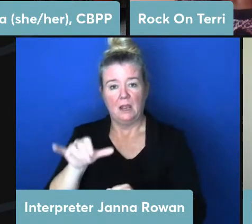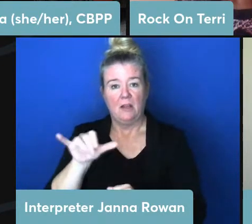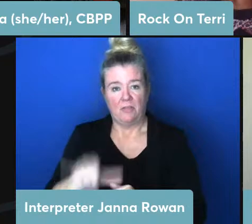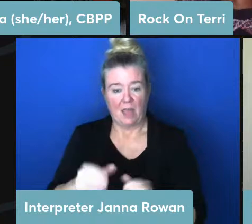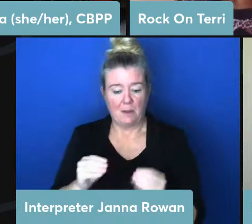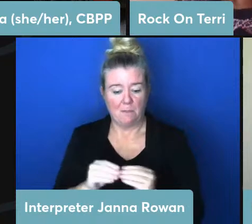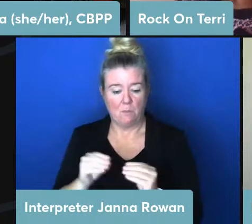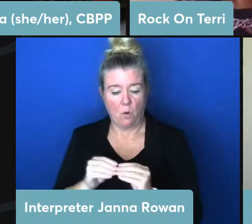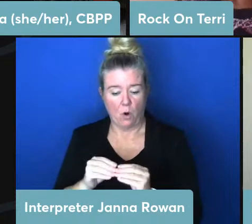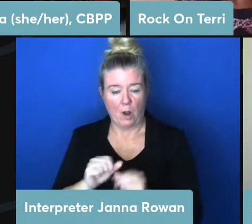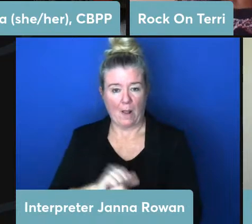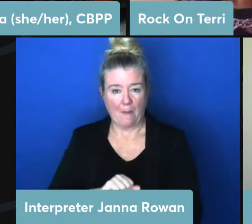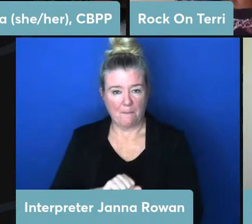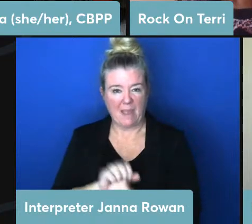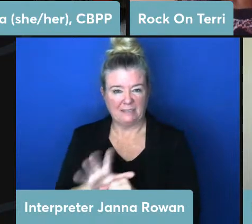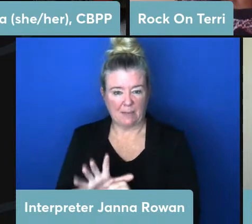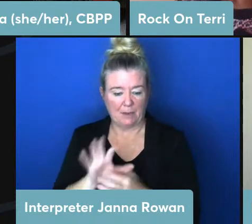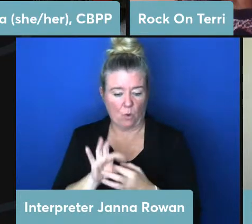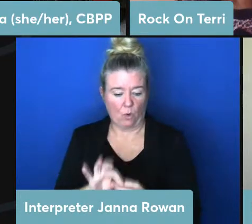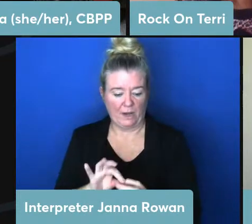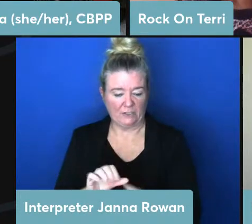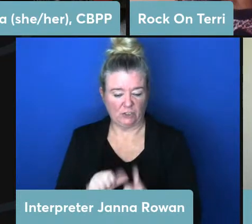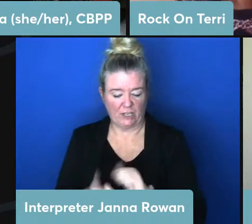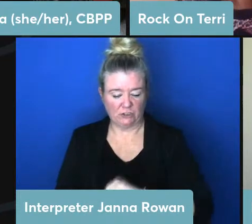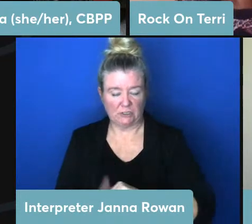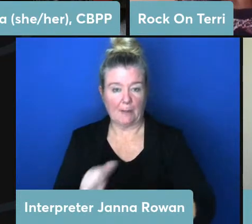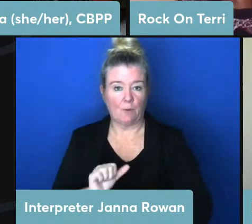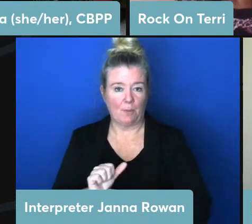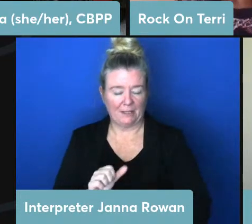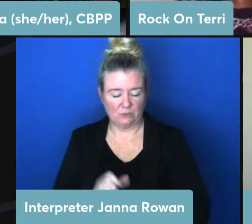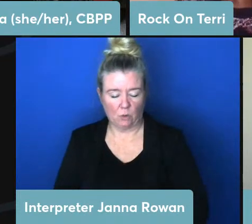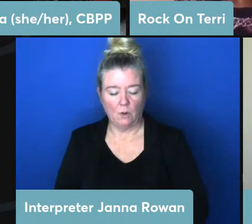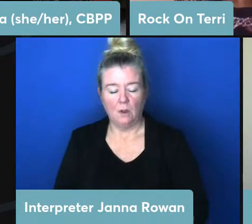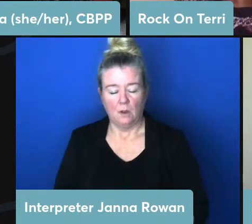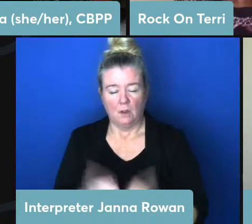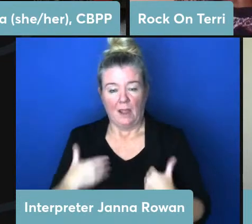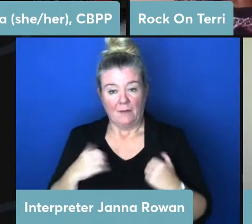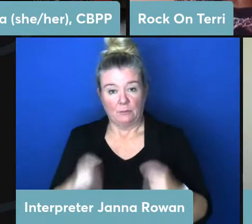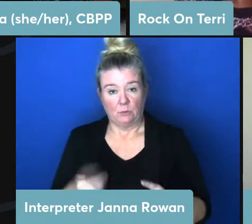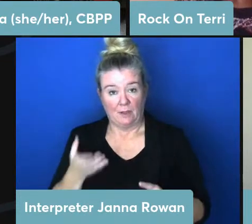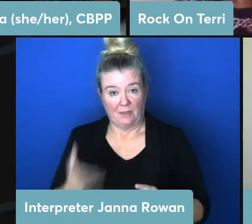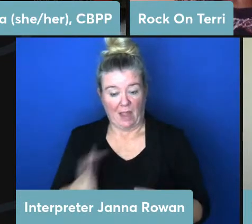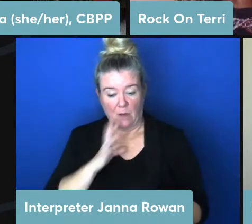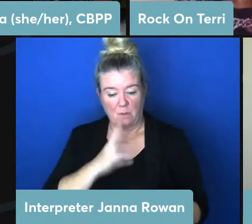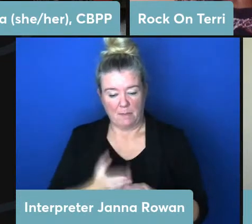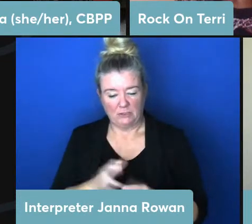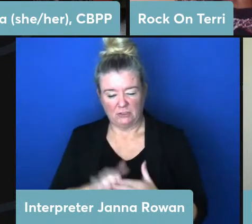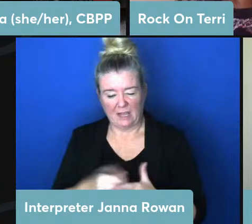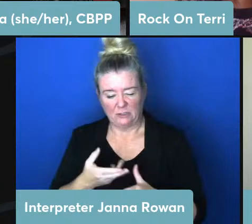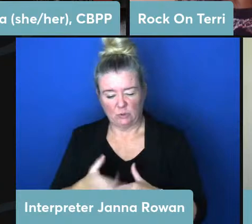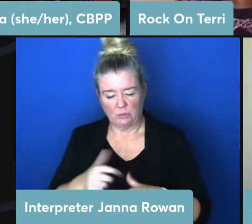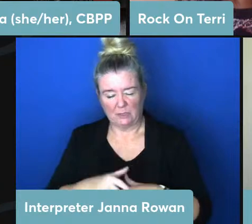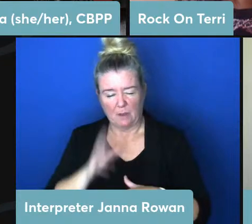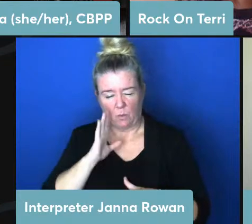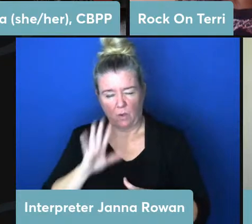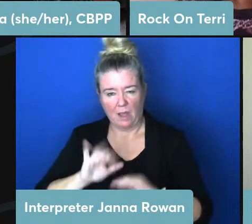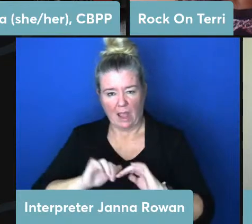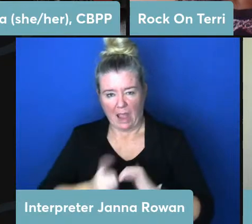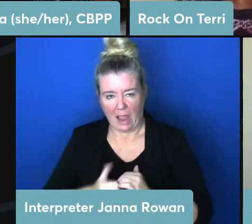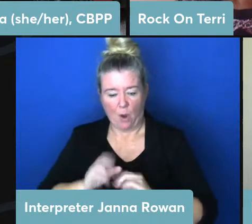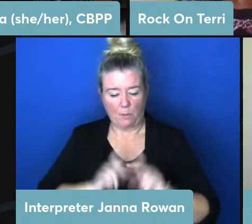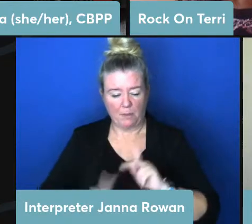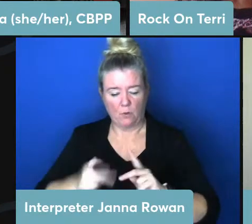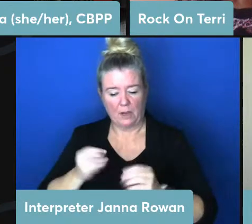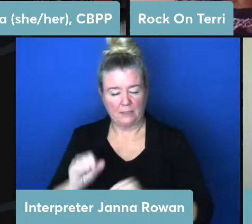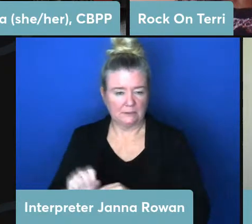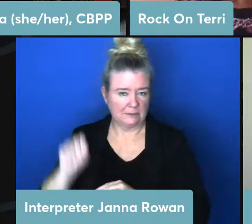more pandemic oriented changes permanent. So there's an opportunity there. And maybe I'll mention that in a little bit about how people can